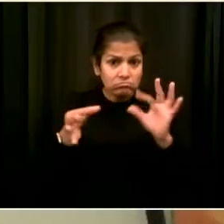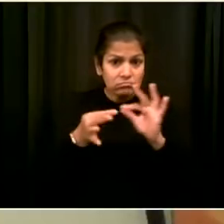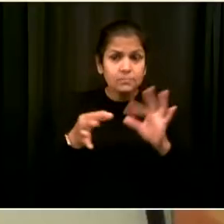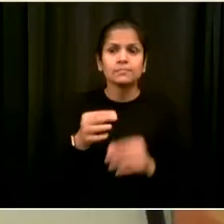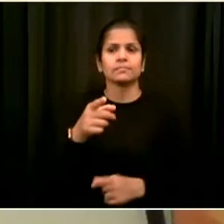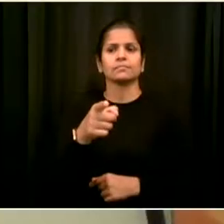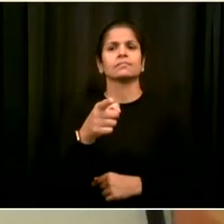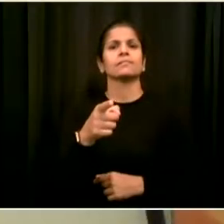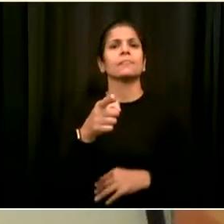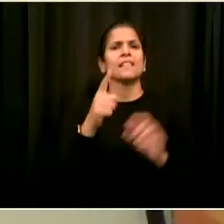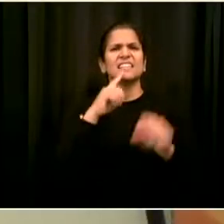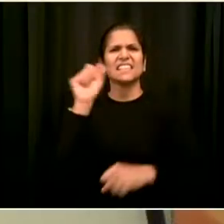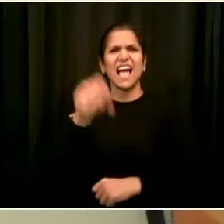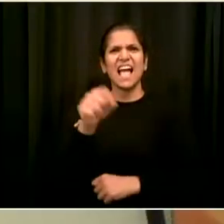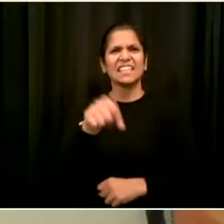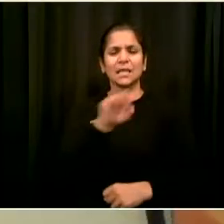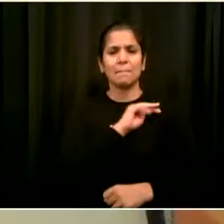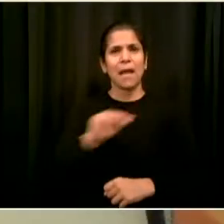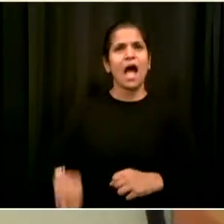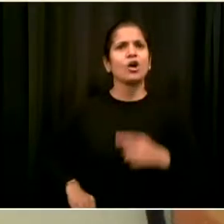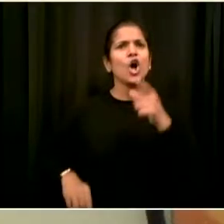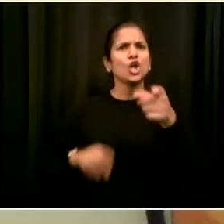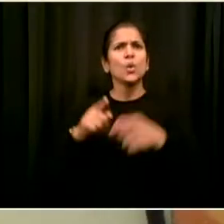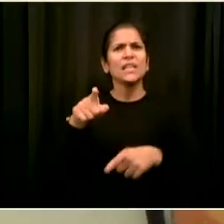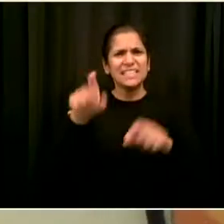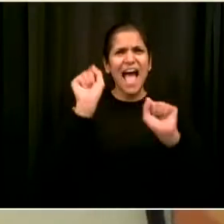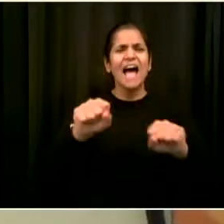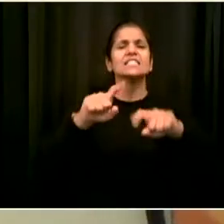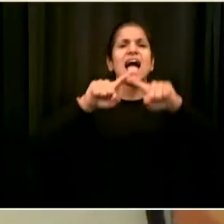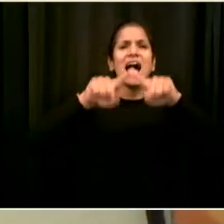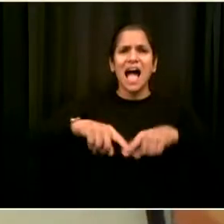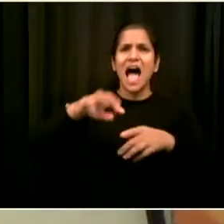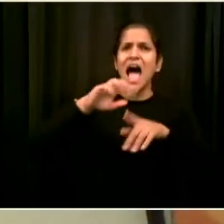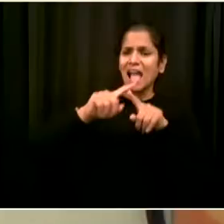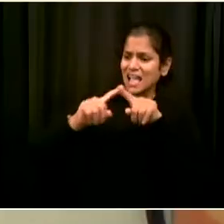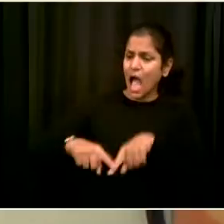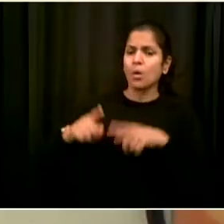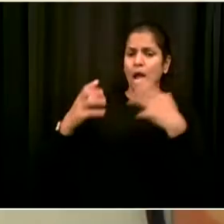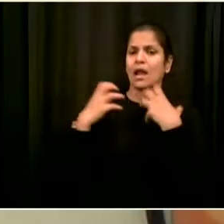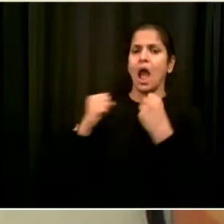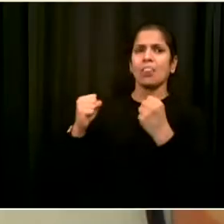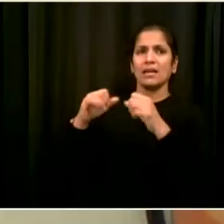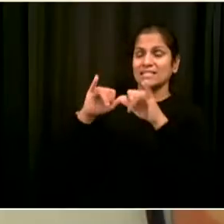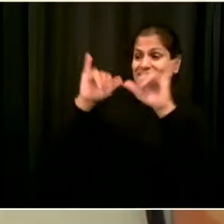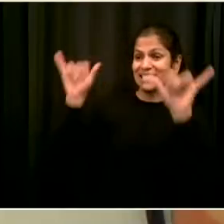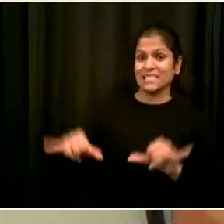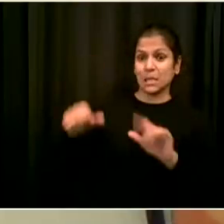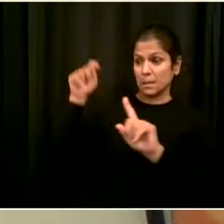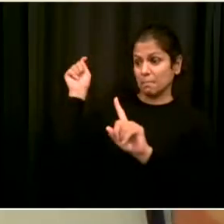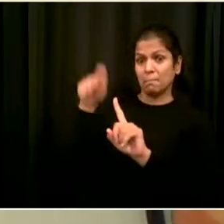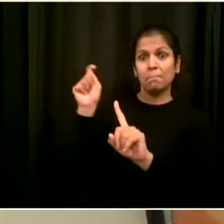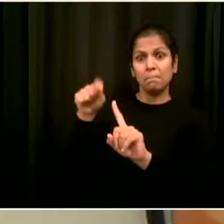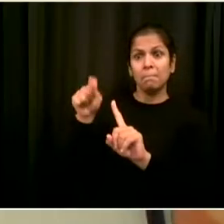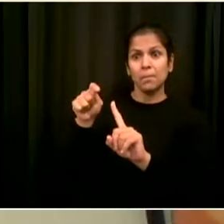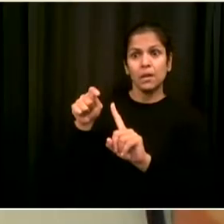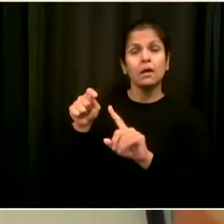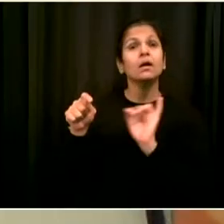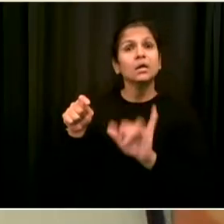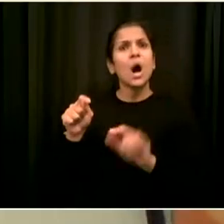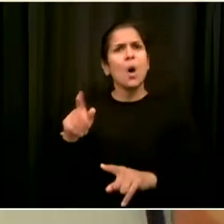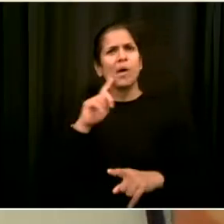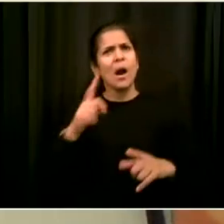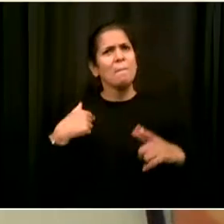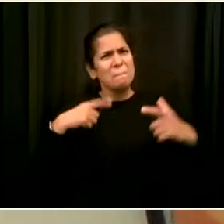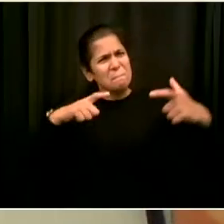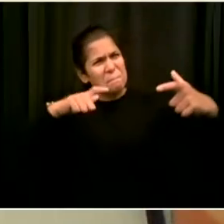is the largest hospital system in our country, and a very trusted provider of services to low-income people, to the Black